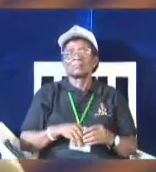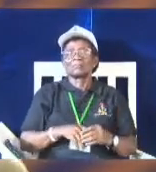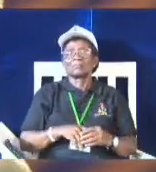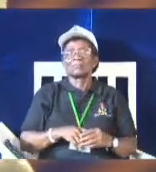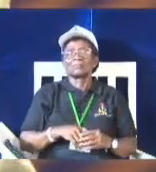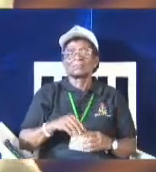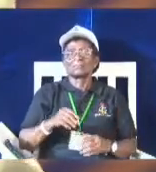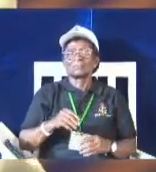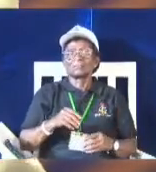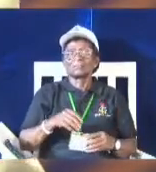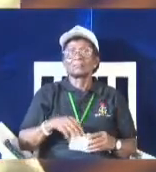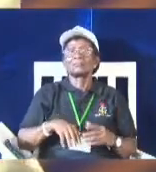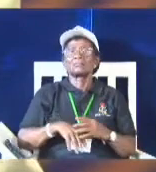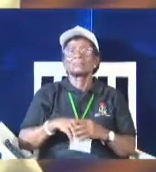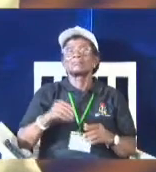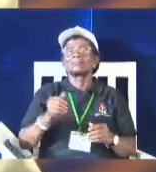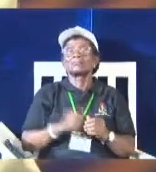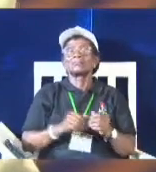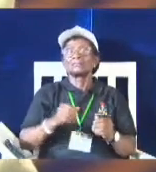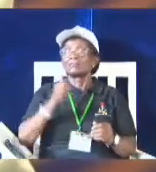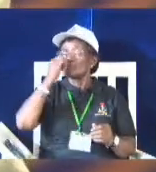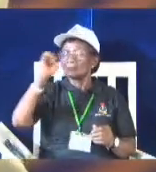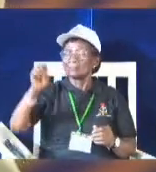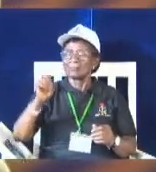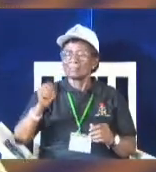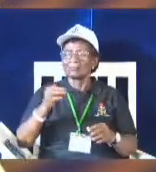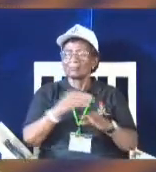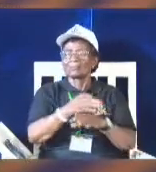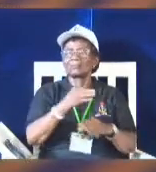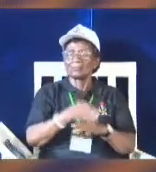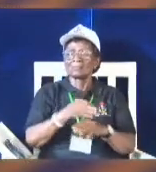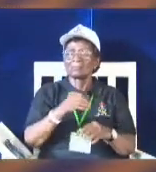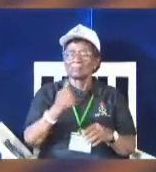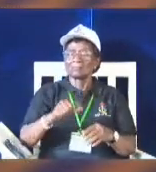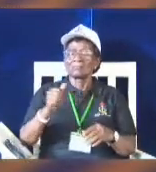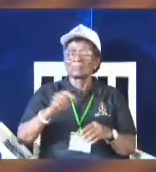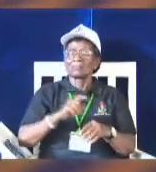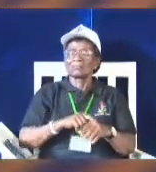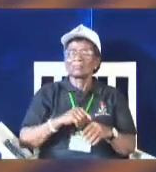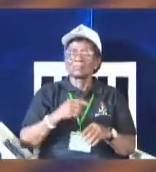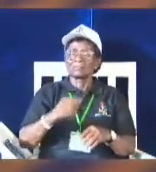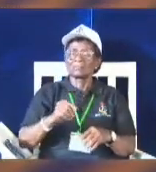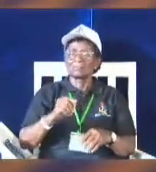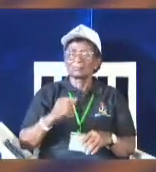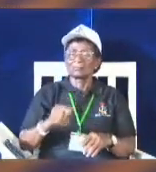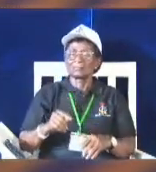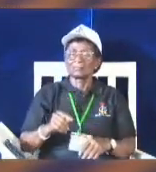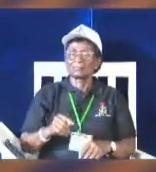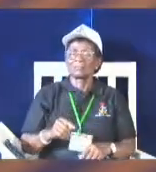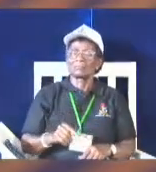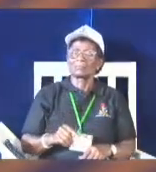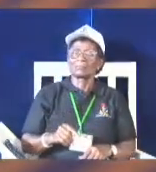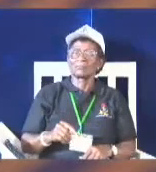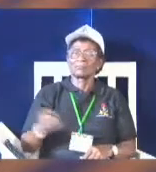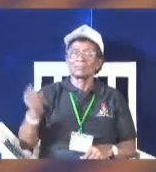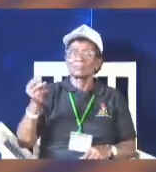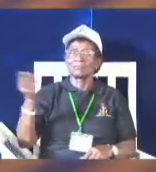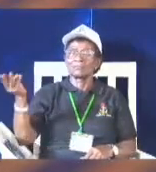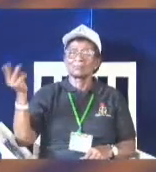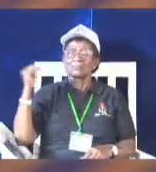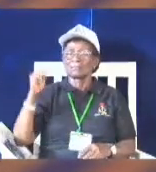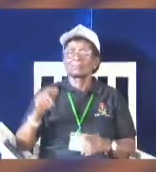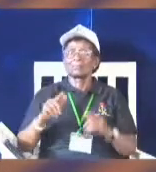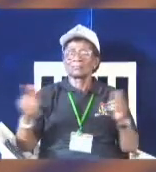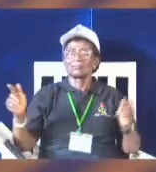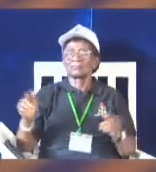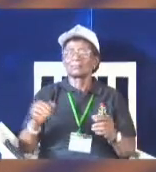evil forces in the town. The result, there was great joy